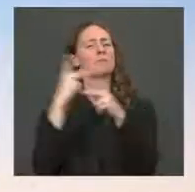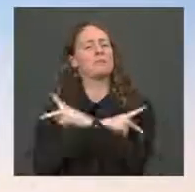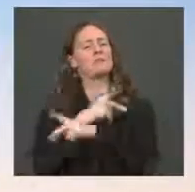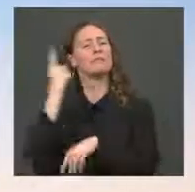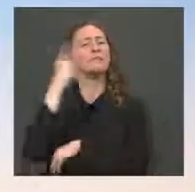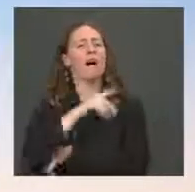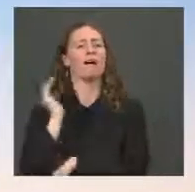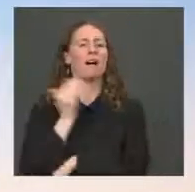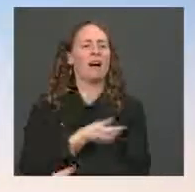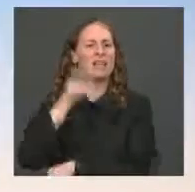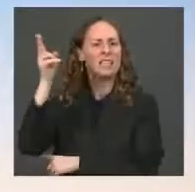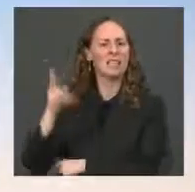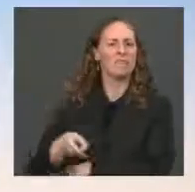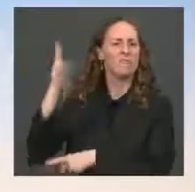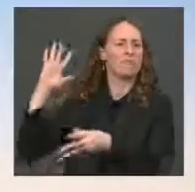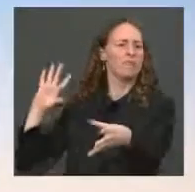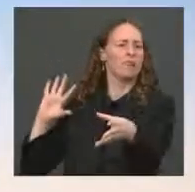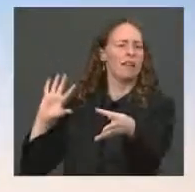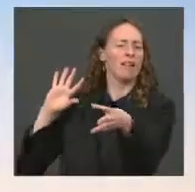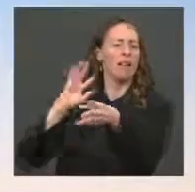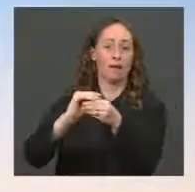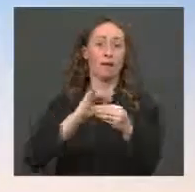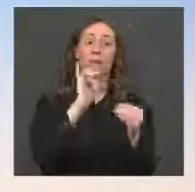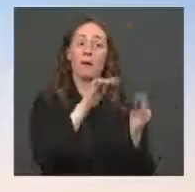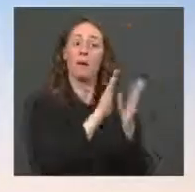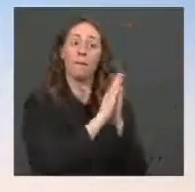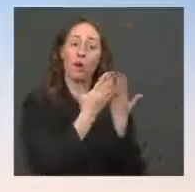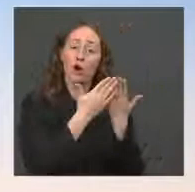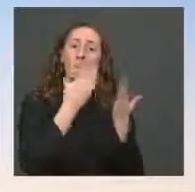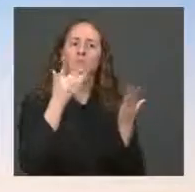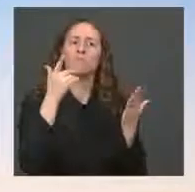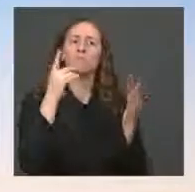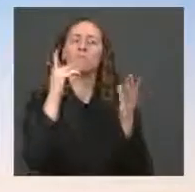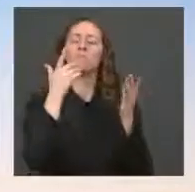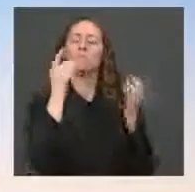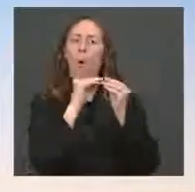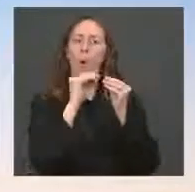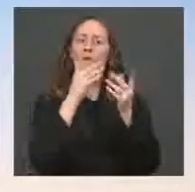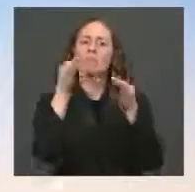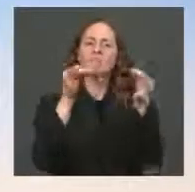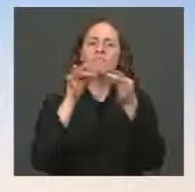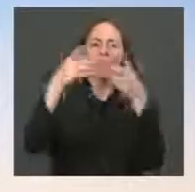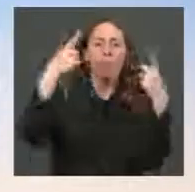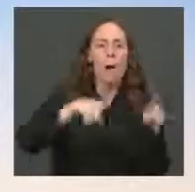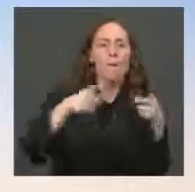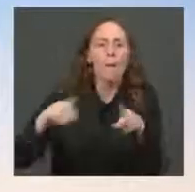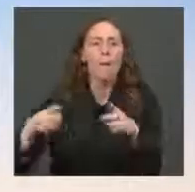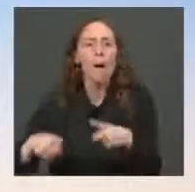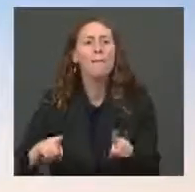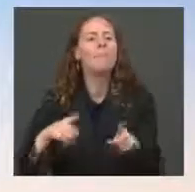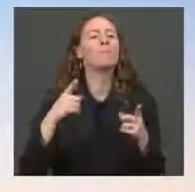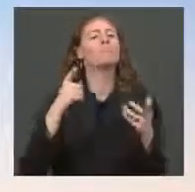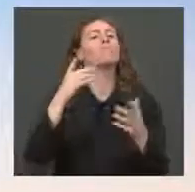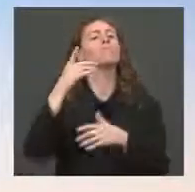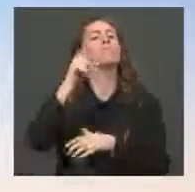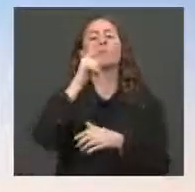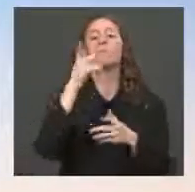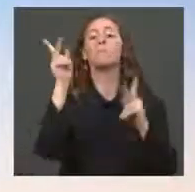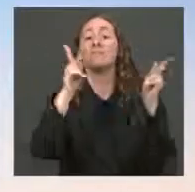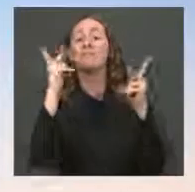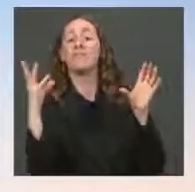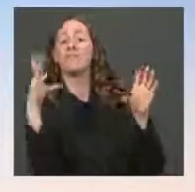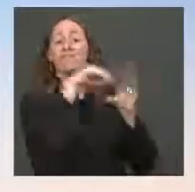Beyond reports in this book, there's been widespread reporting and commentary from members of his own cabinet, the former president's cabinet, I should say,